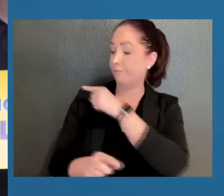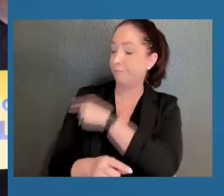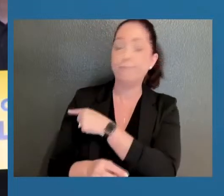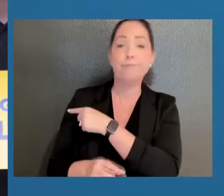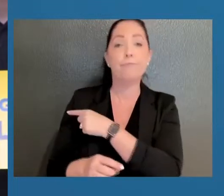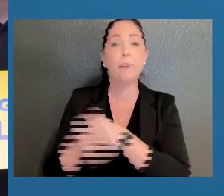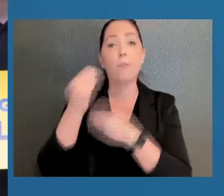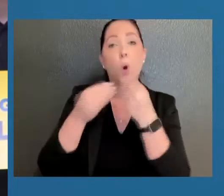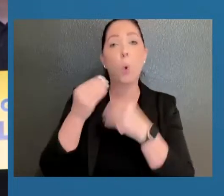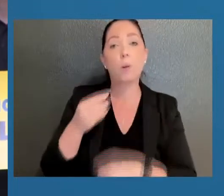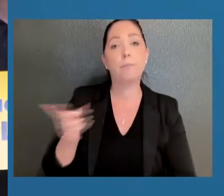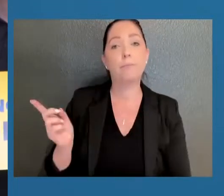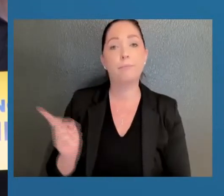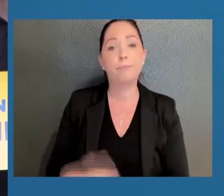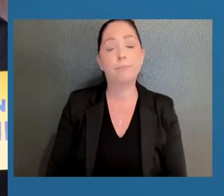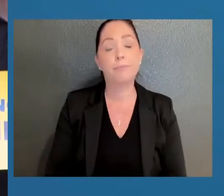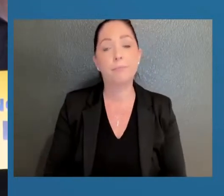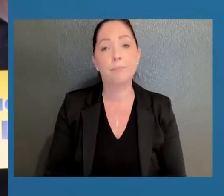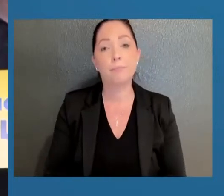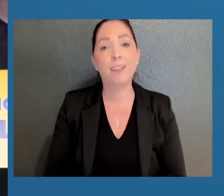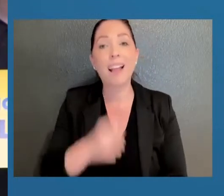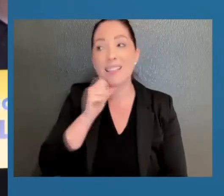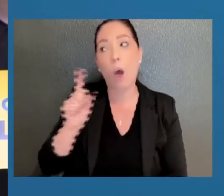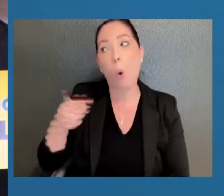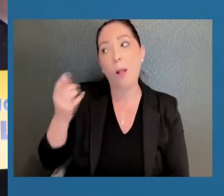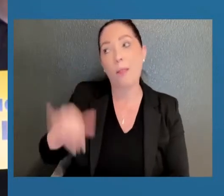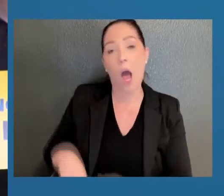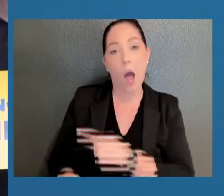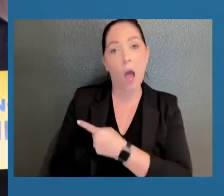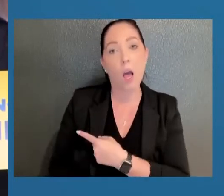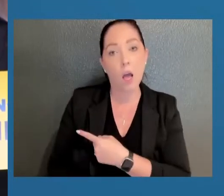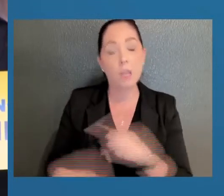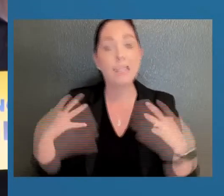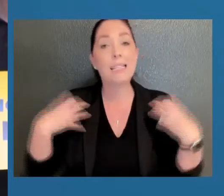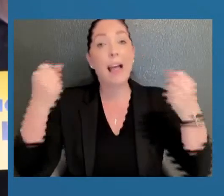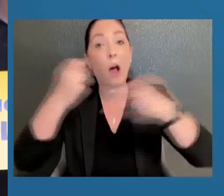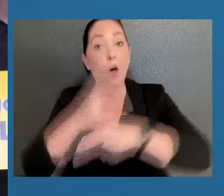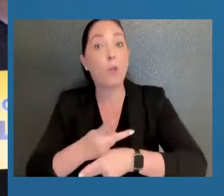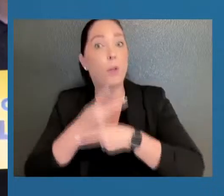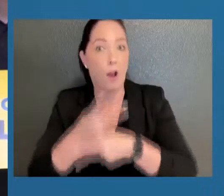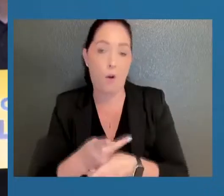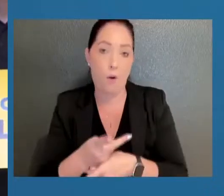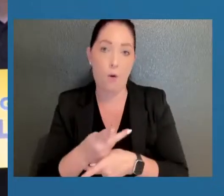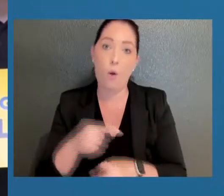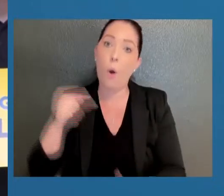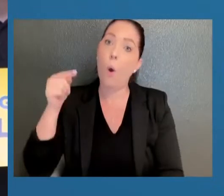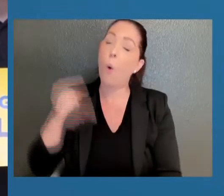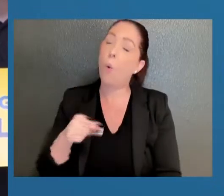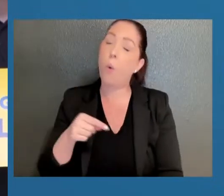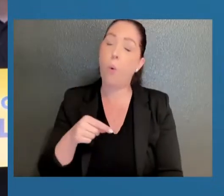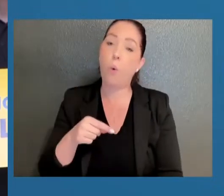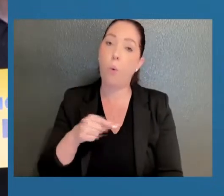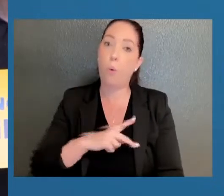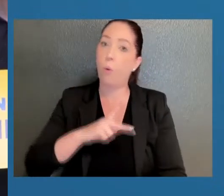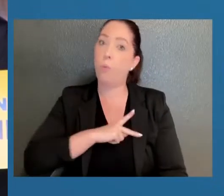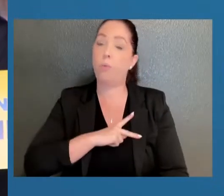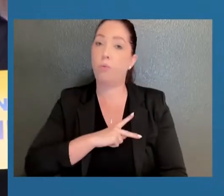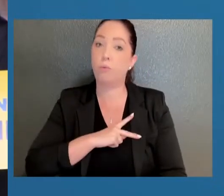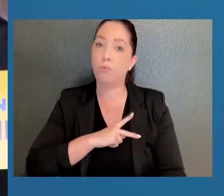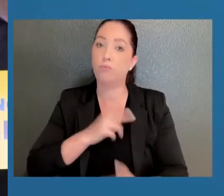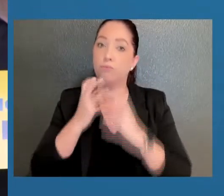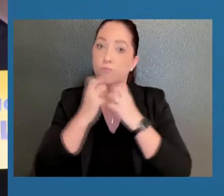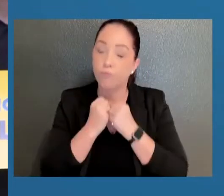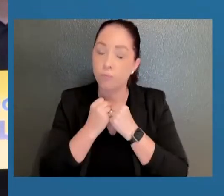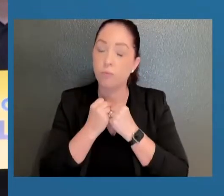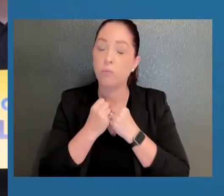it's not just that. It's health care. And health care is deeply personal to me. I was